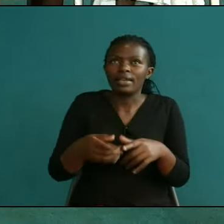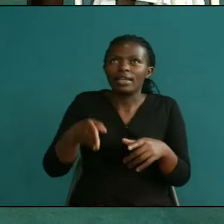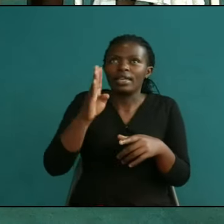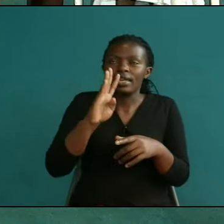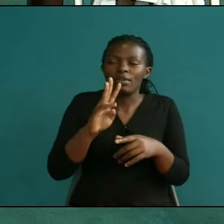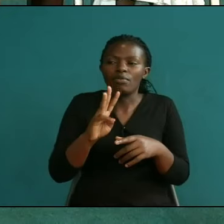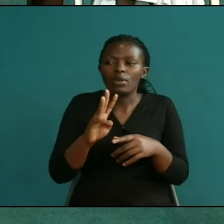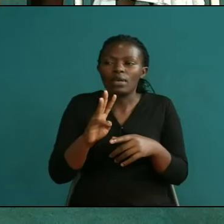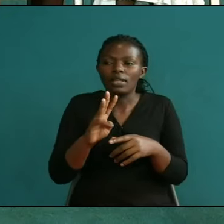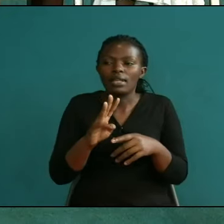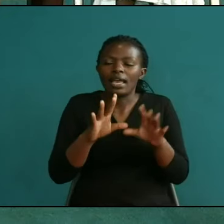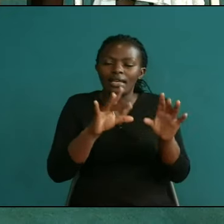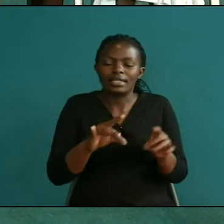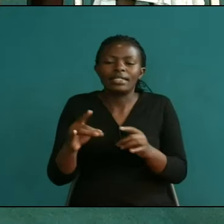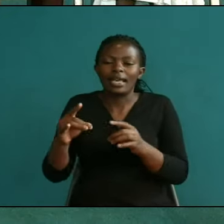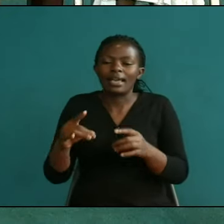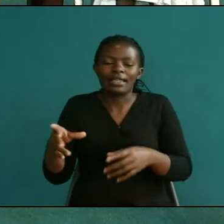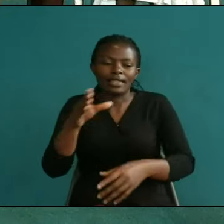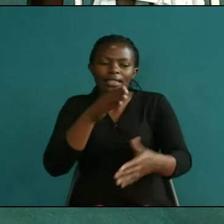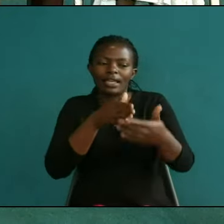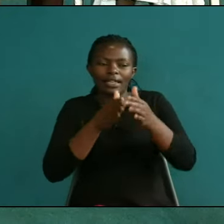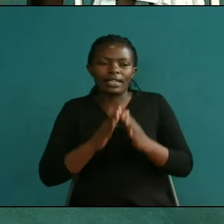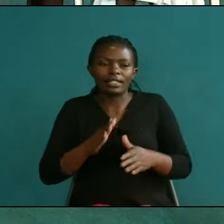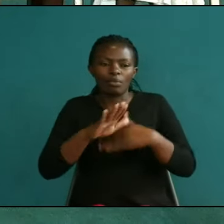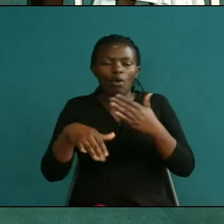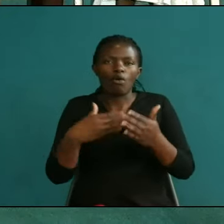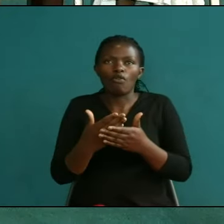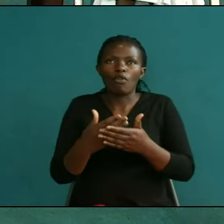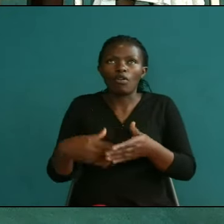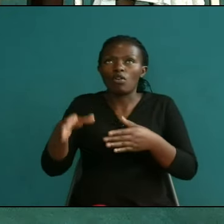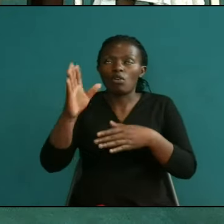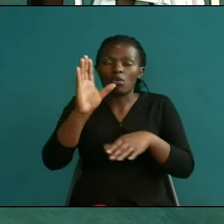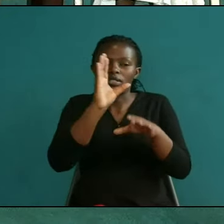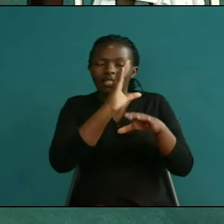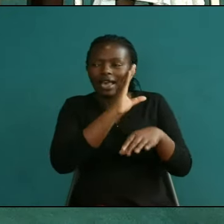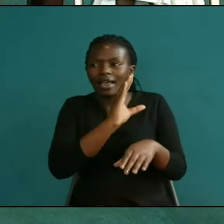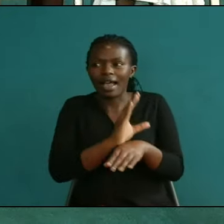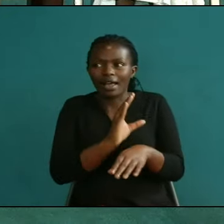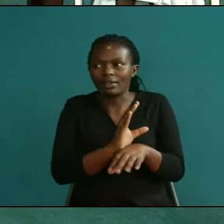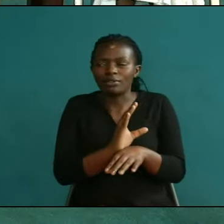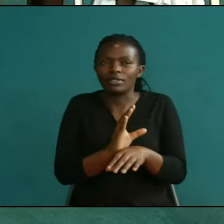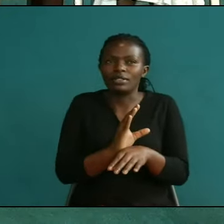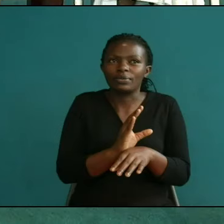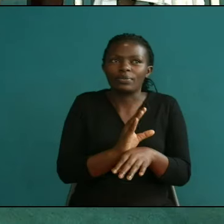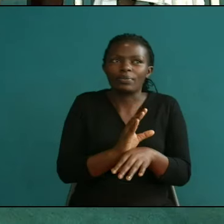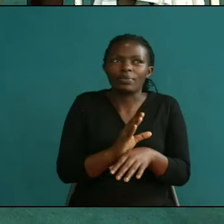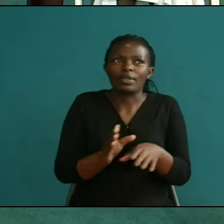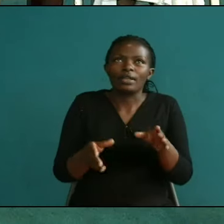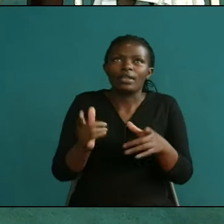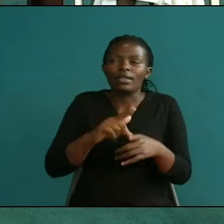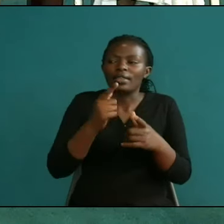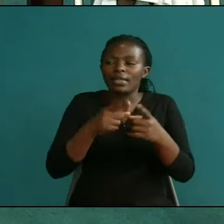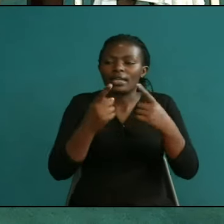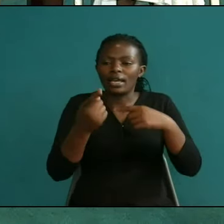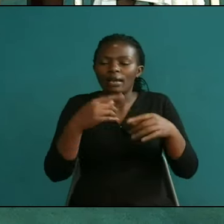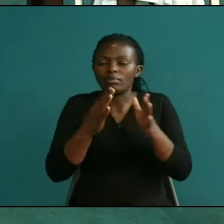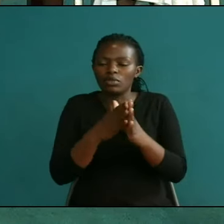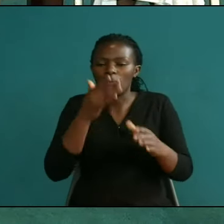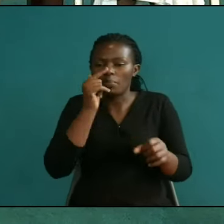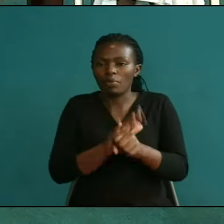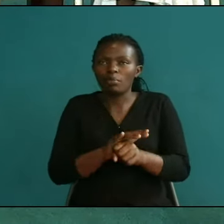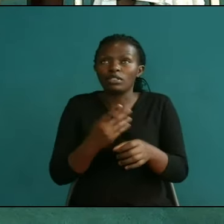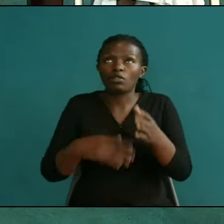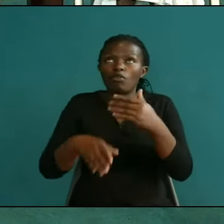and courts. This passage emphasizes repentance, God's mercy, and the promise of restoration for those who walk